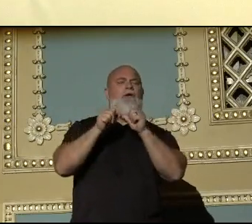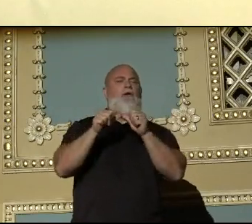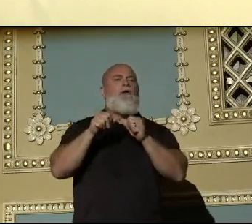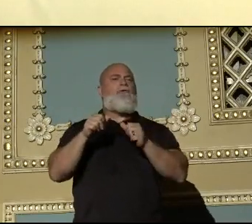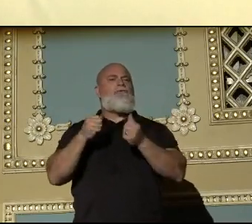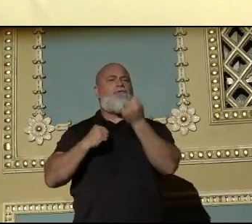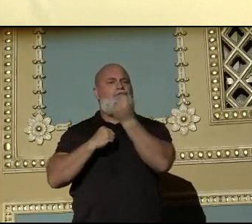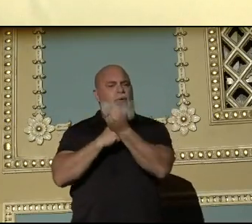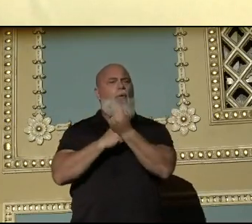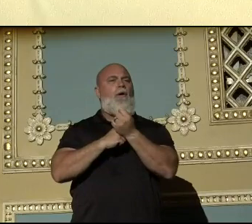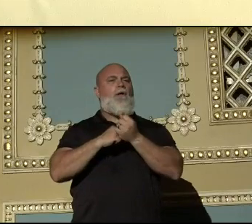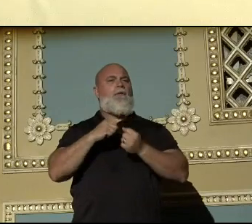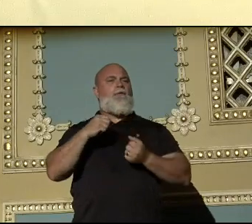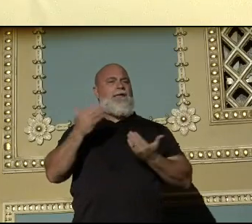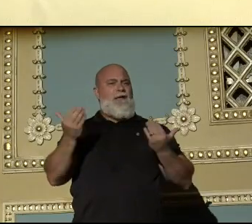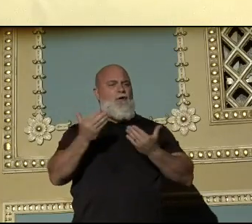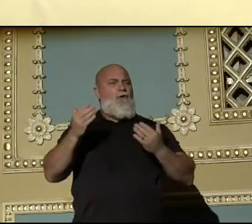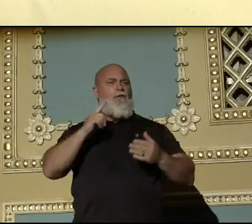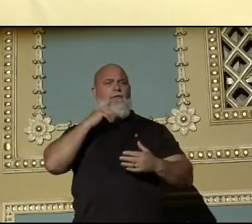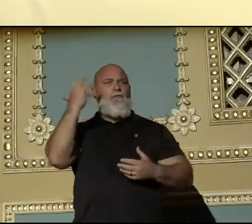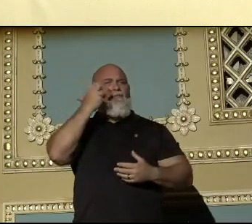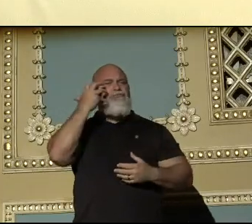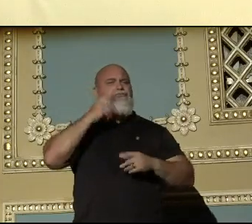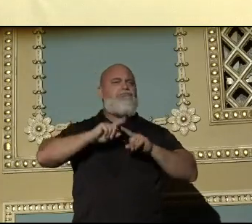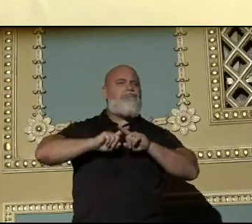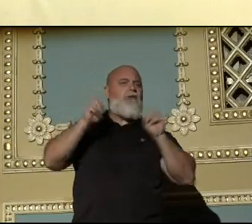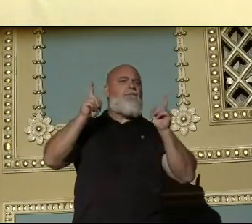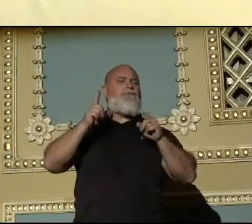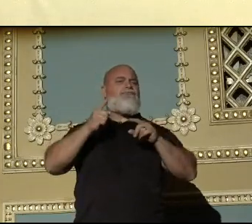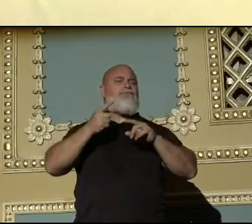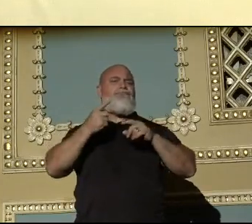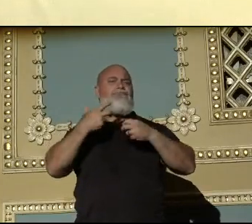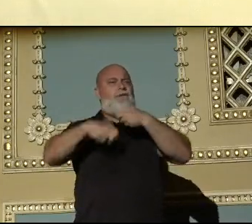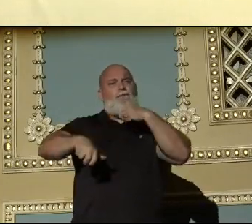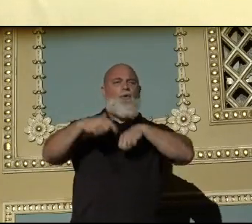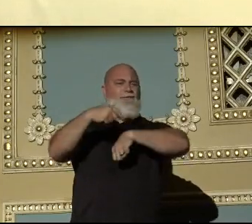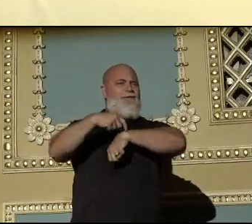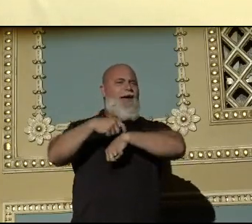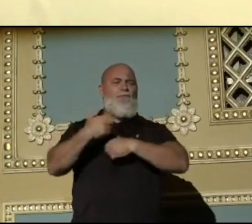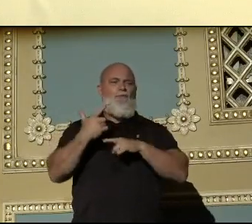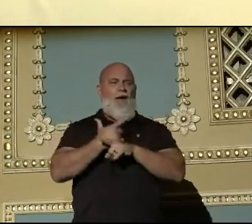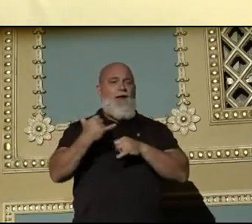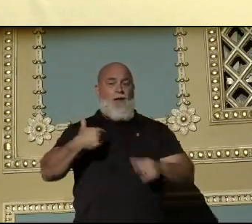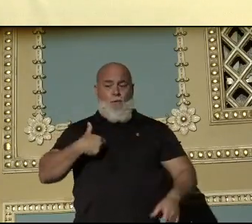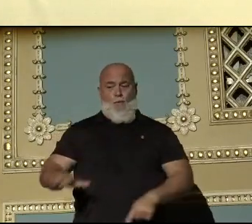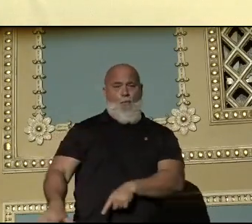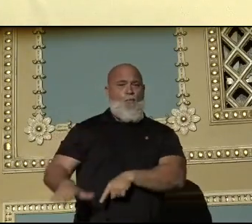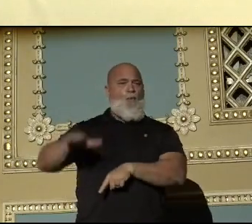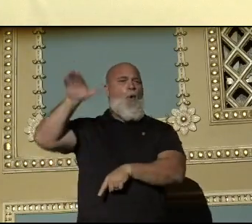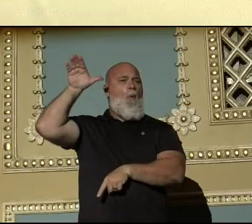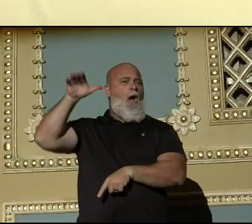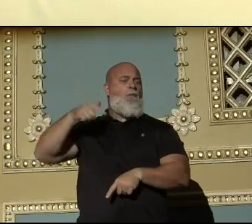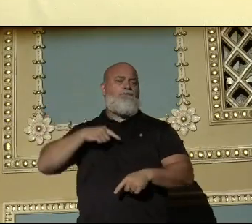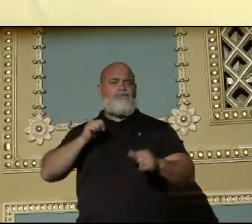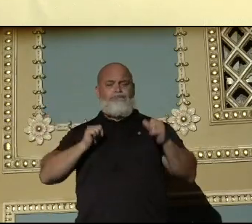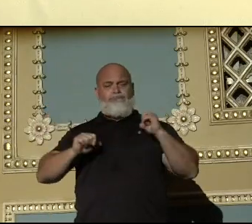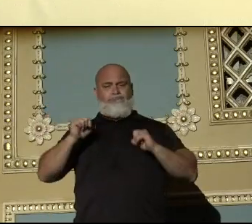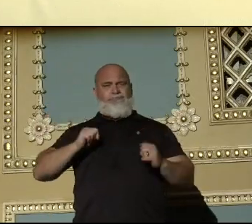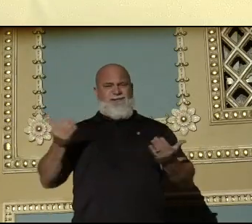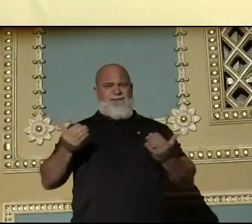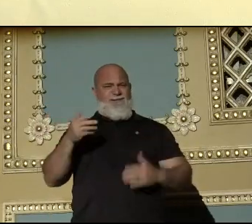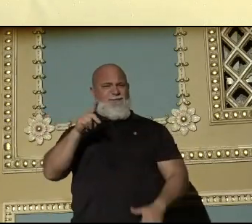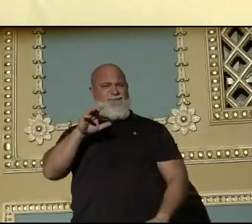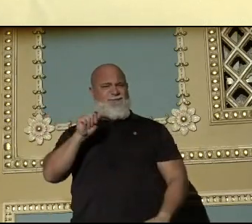these crazy, difficult times. For me, you know, growing up, I had the opportunity to perform at the Paramount, first in